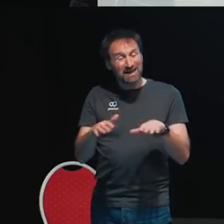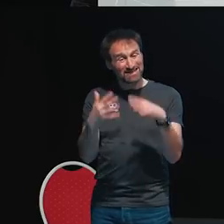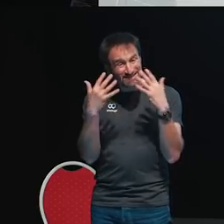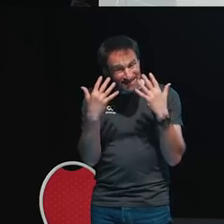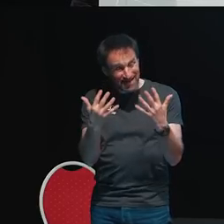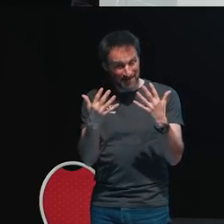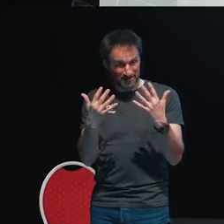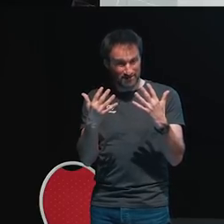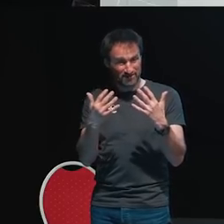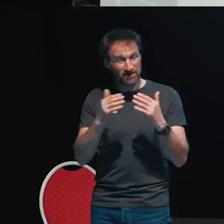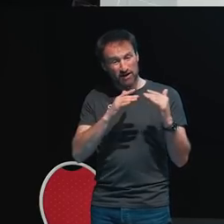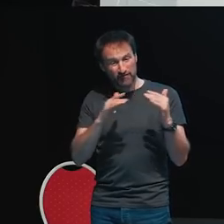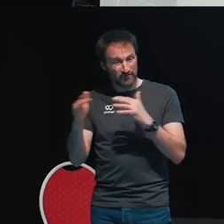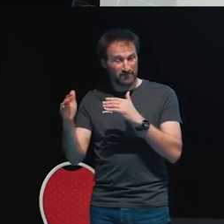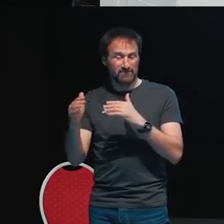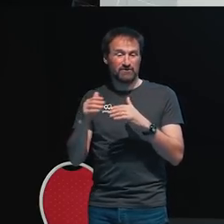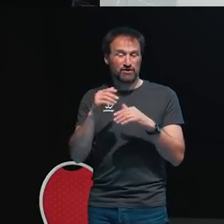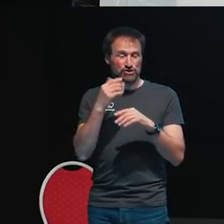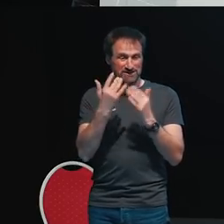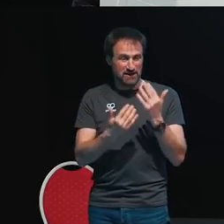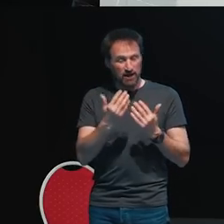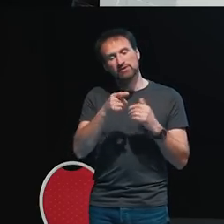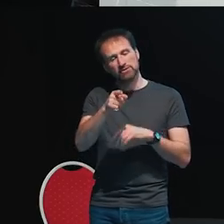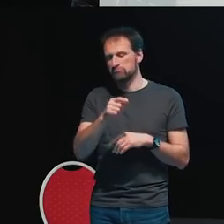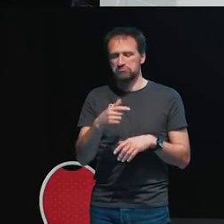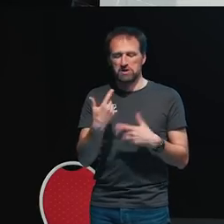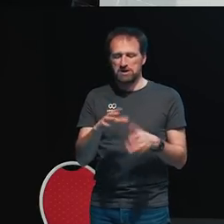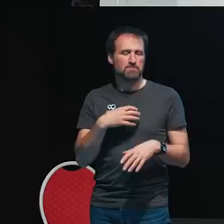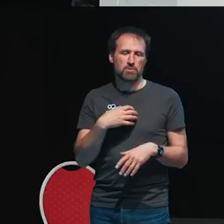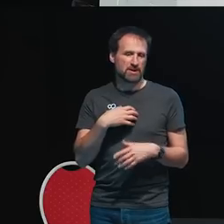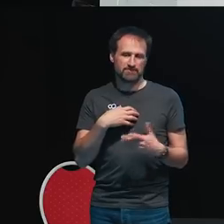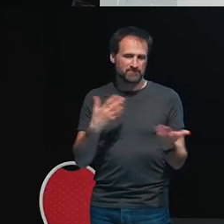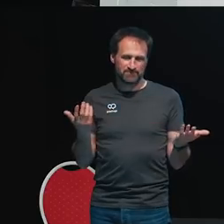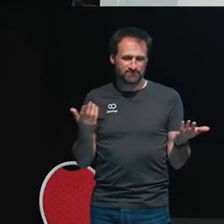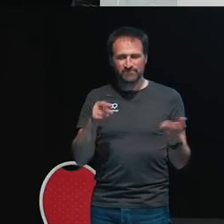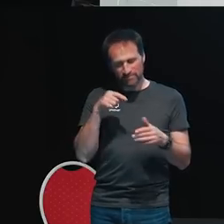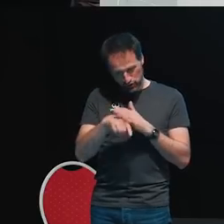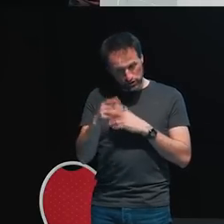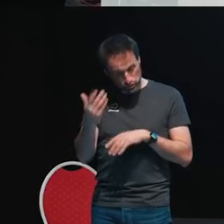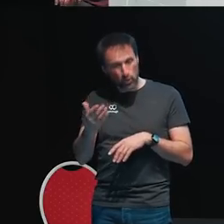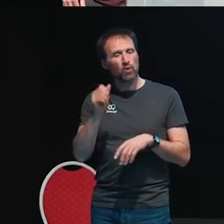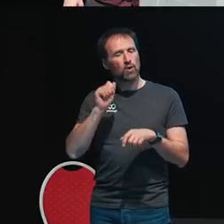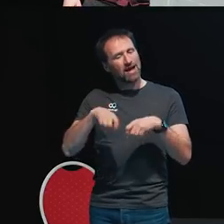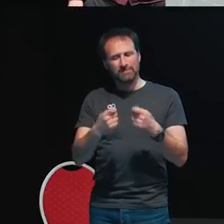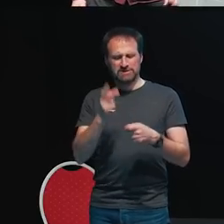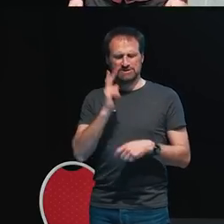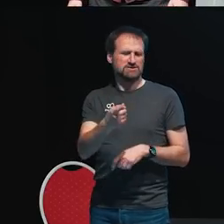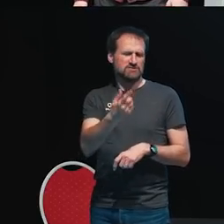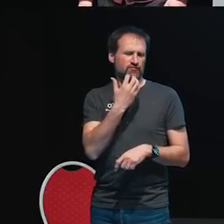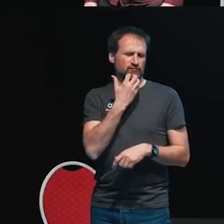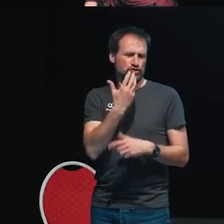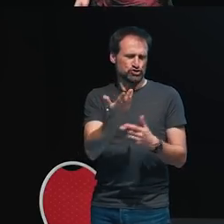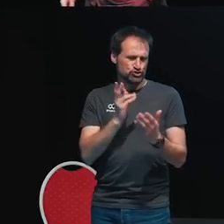point numbers, you don't get any problems, and the result is as you'd expect. And that